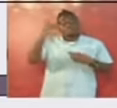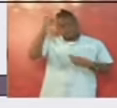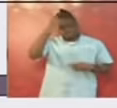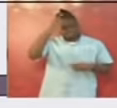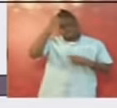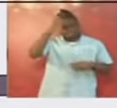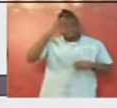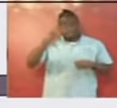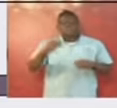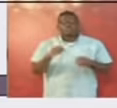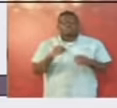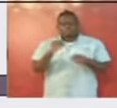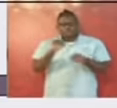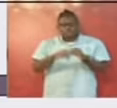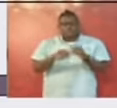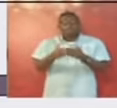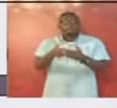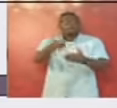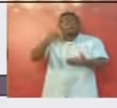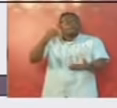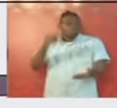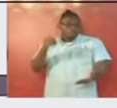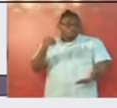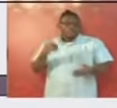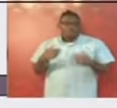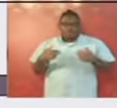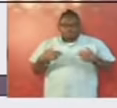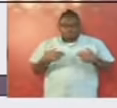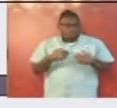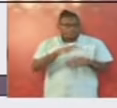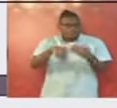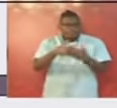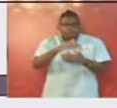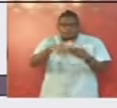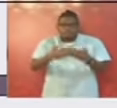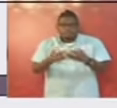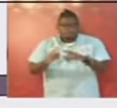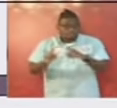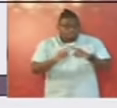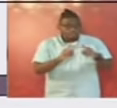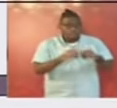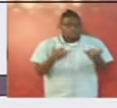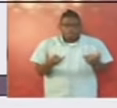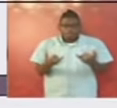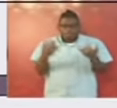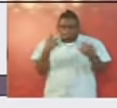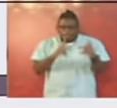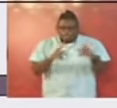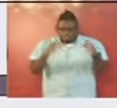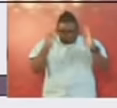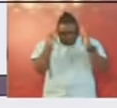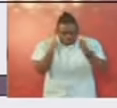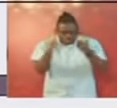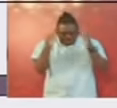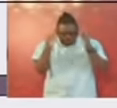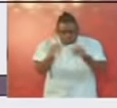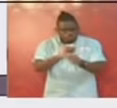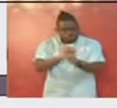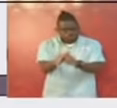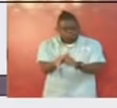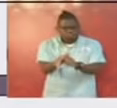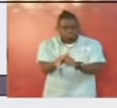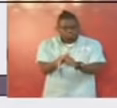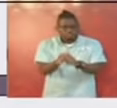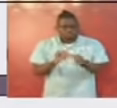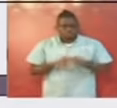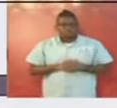been sometimes put into the back burner since March of this year as a result of the COVID-19 pandemic. And so if we